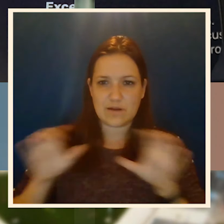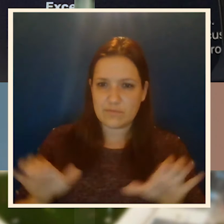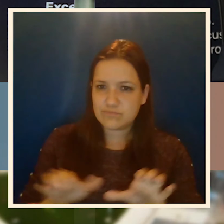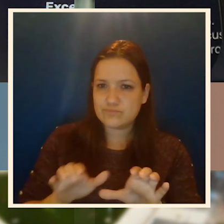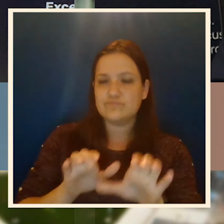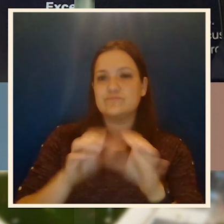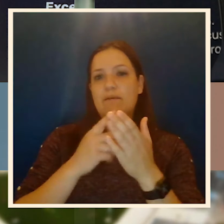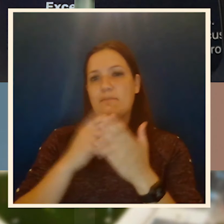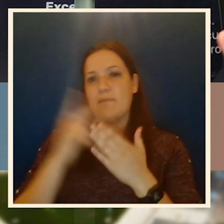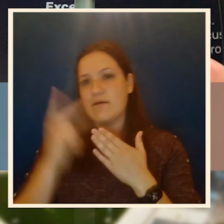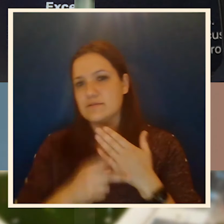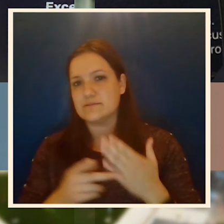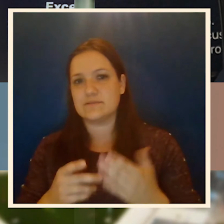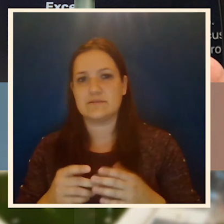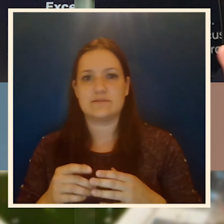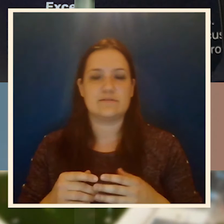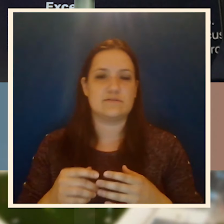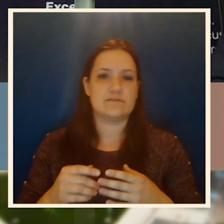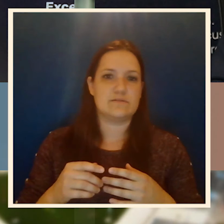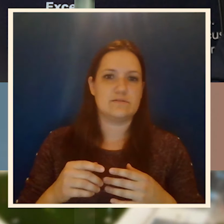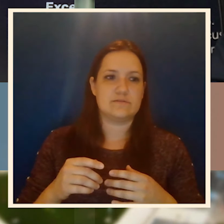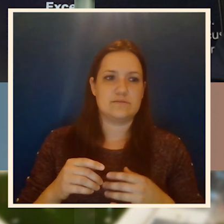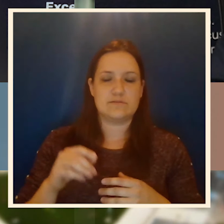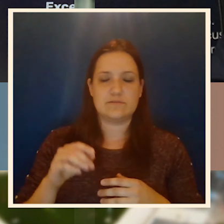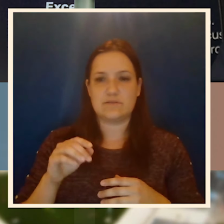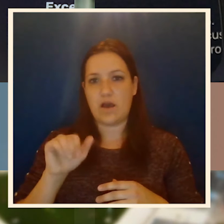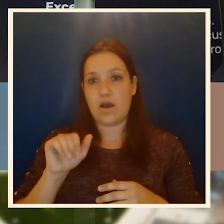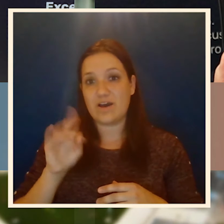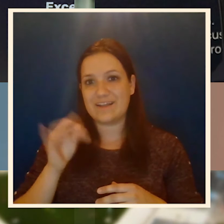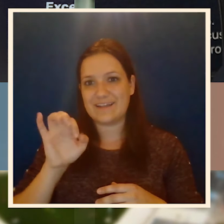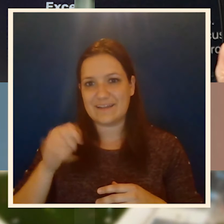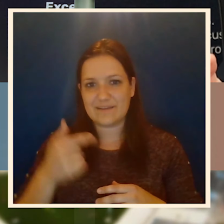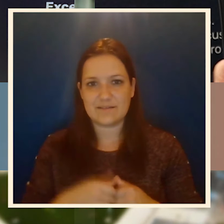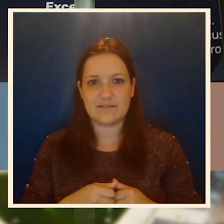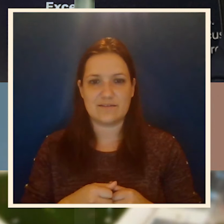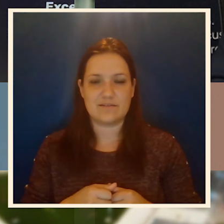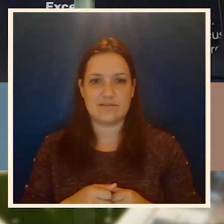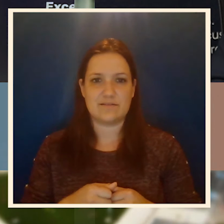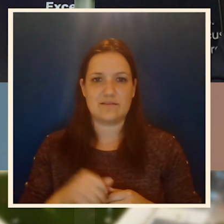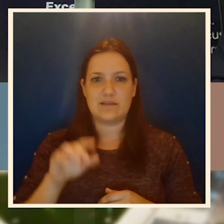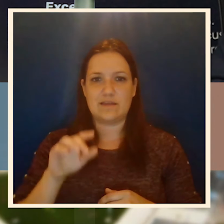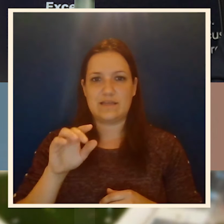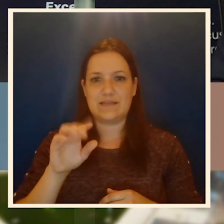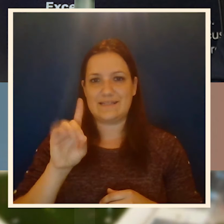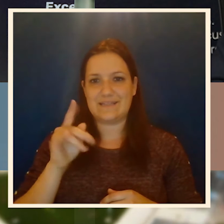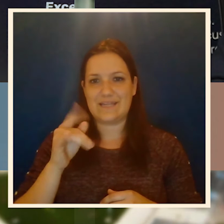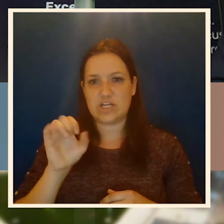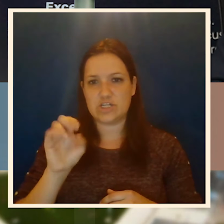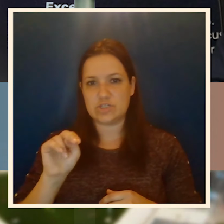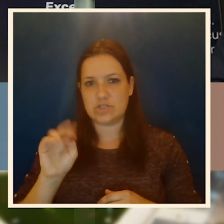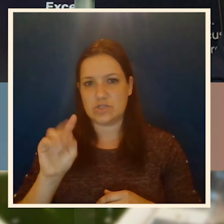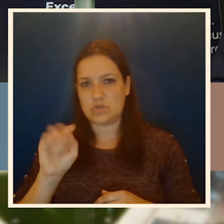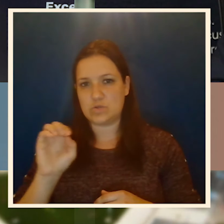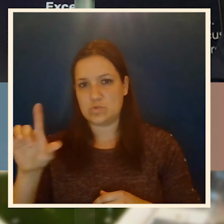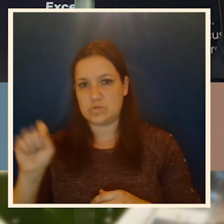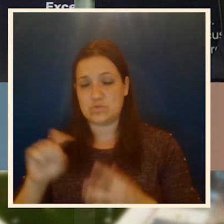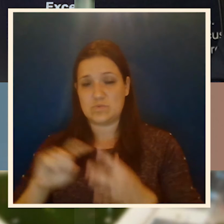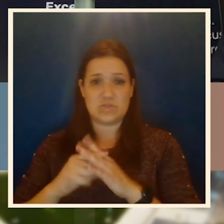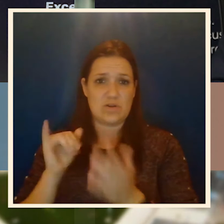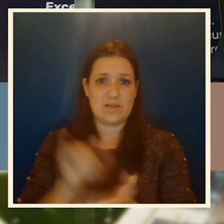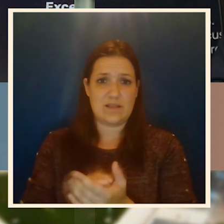policies and practices, monitoring, auditing, implementing detection tools. You know, we didn't wait. We actually